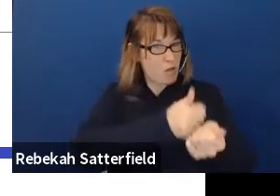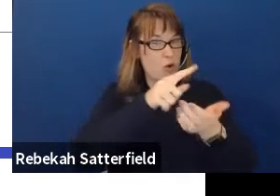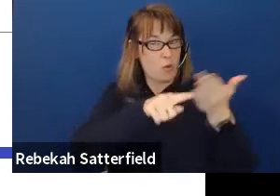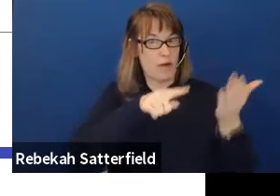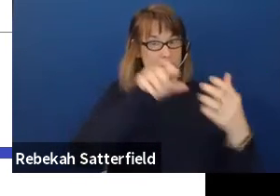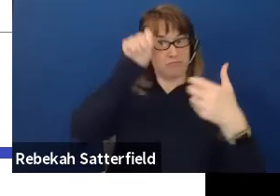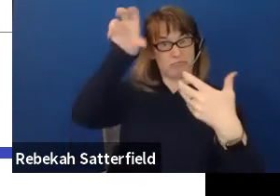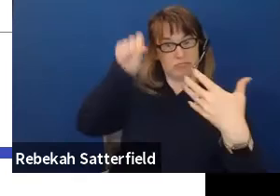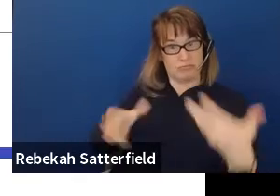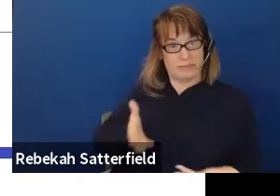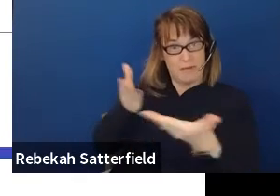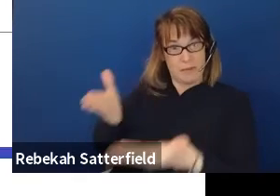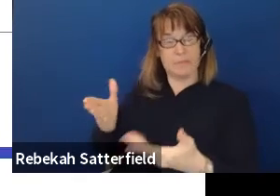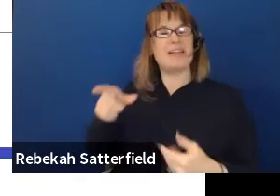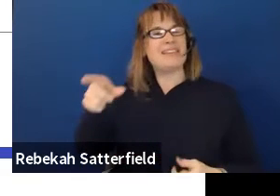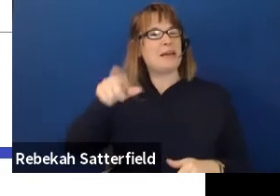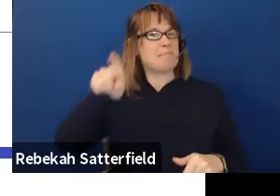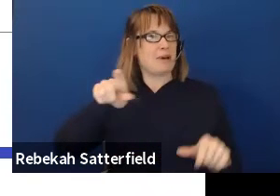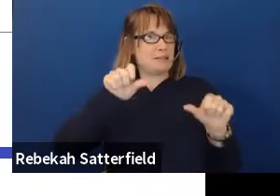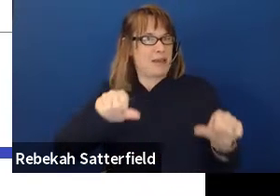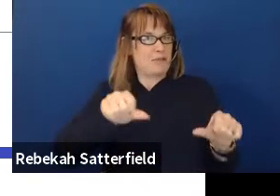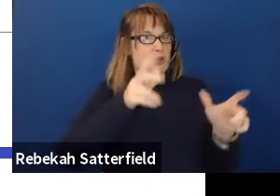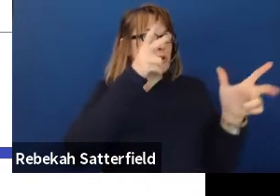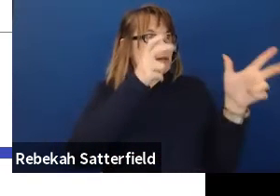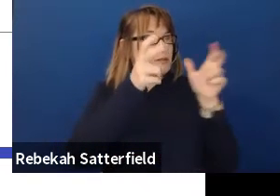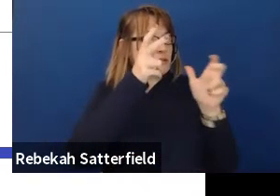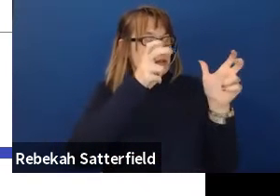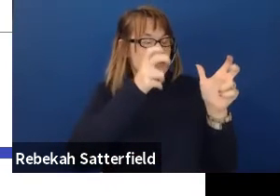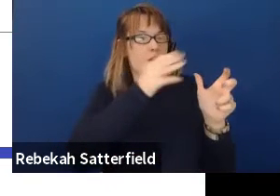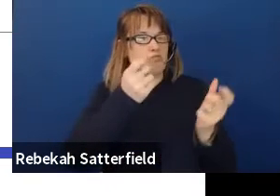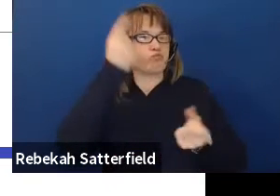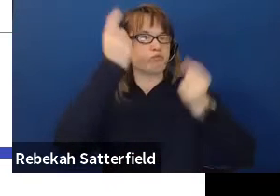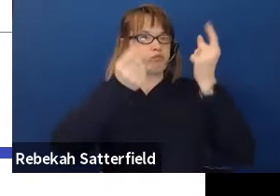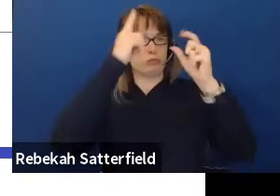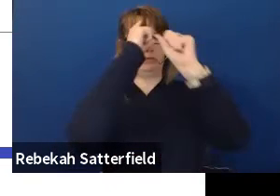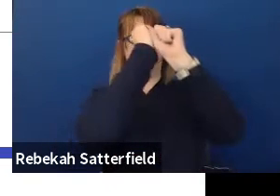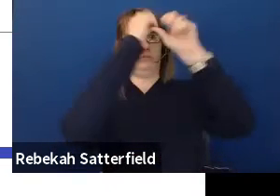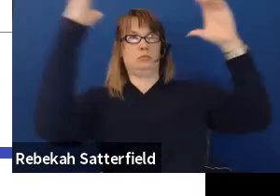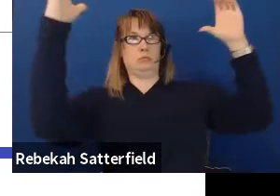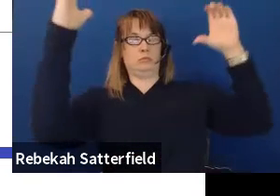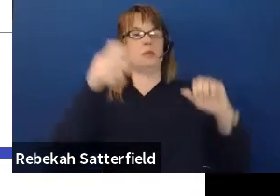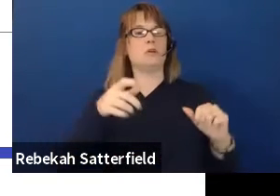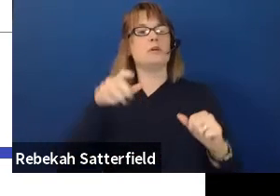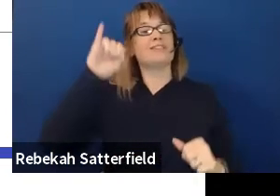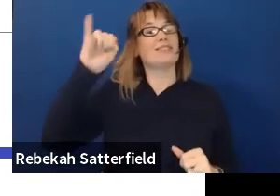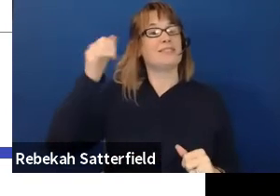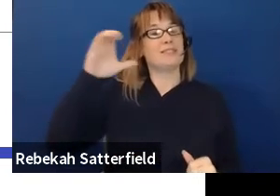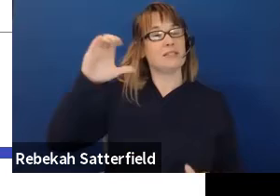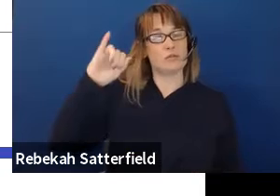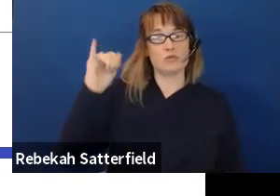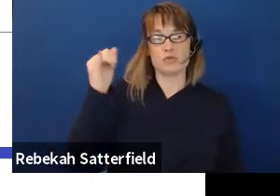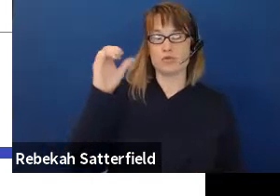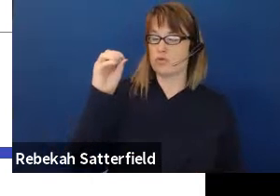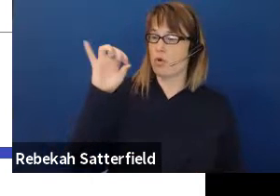plans, they must be able to receive that information in a way they can understand. The Joint Commission further